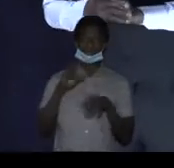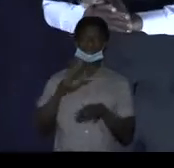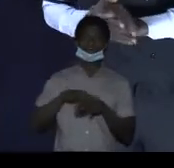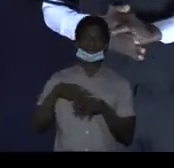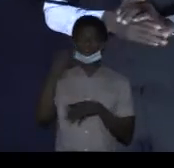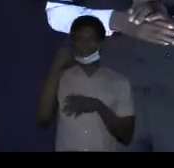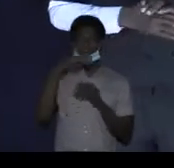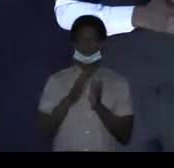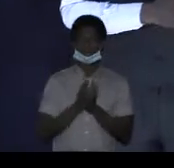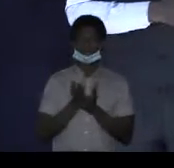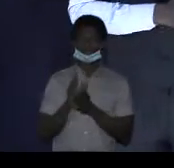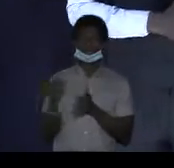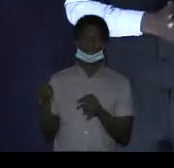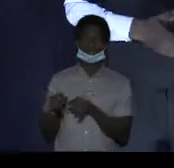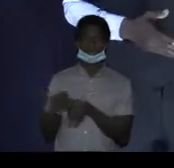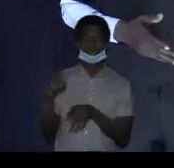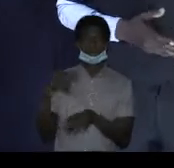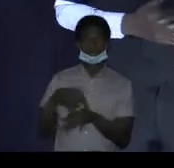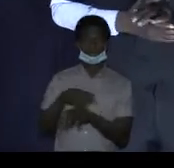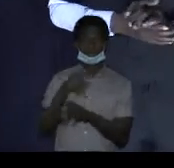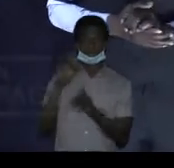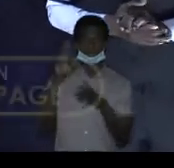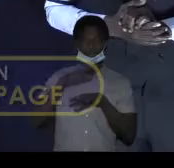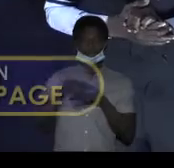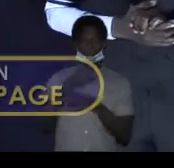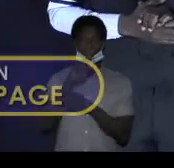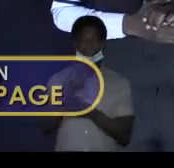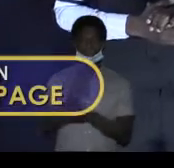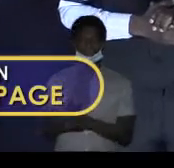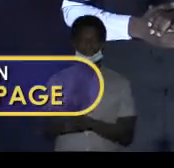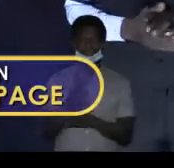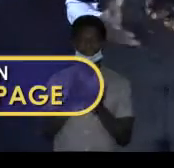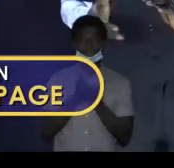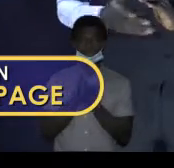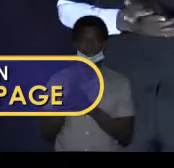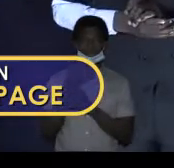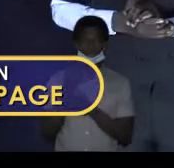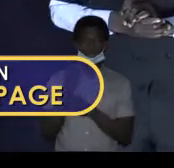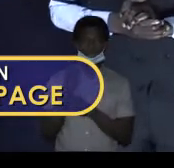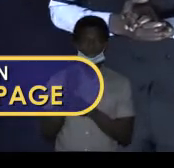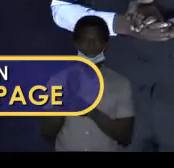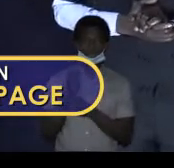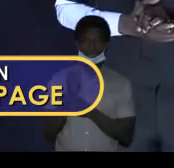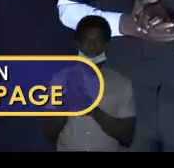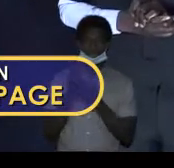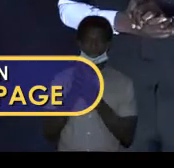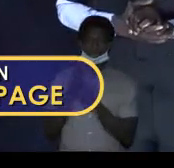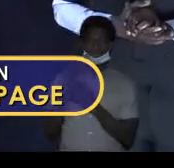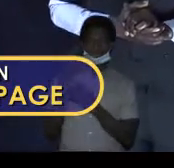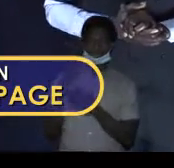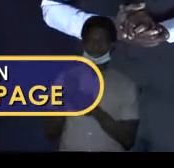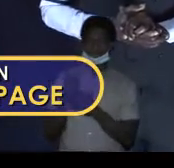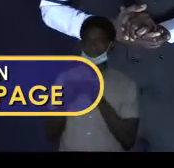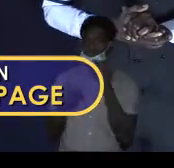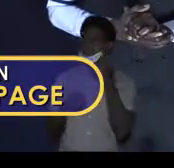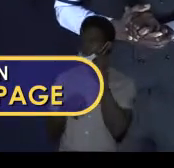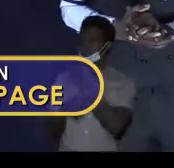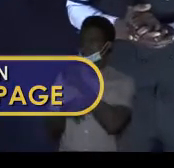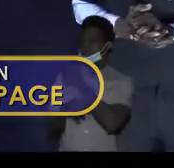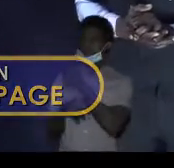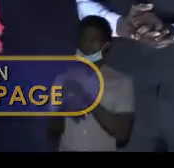watched live on Facebook, the same time airing on television through the page showing on the